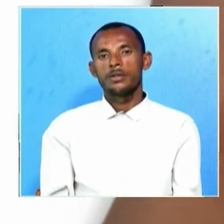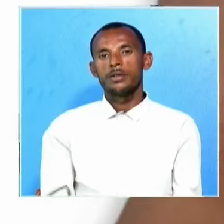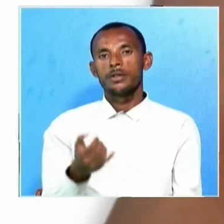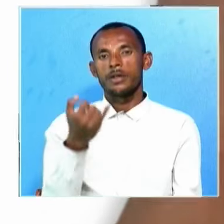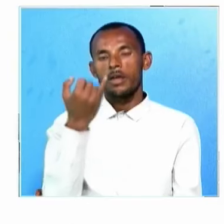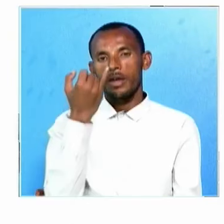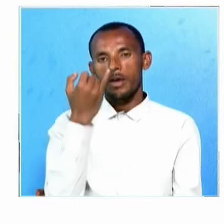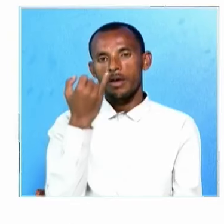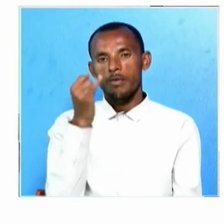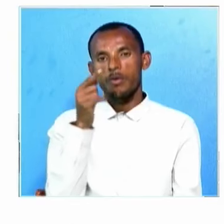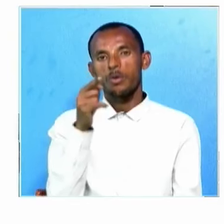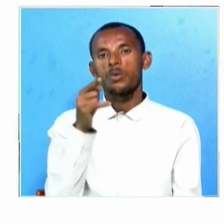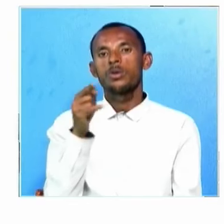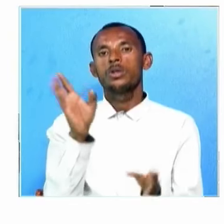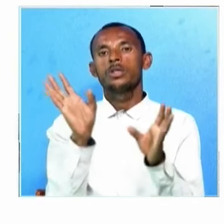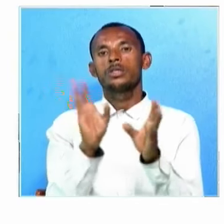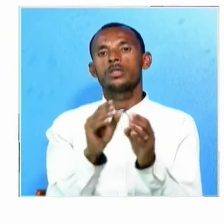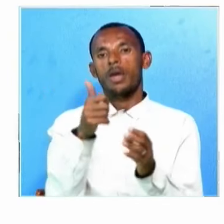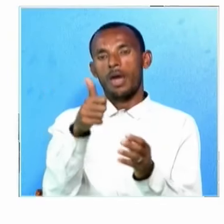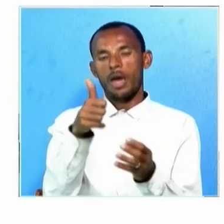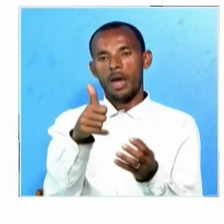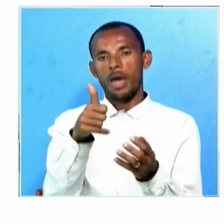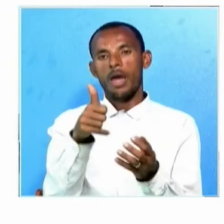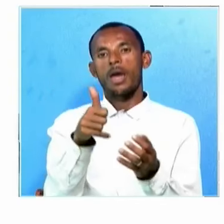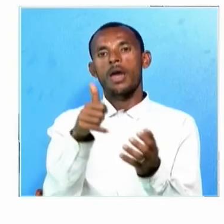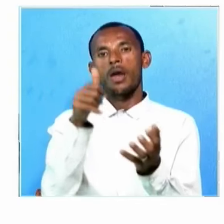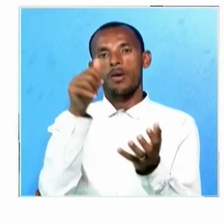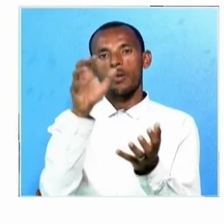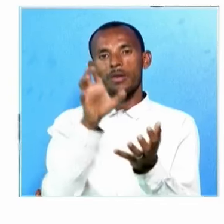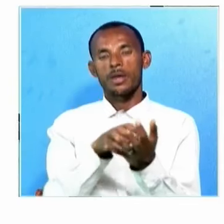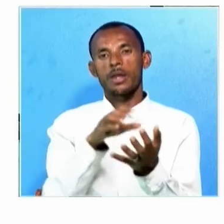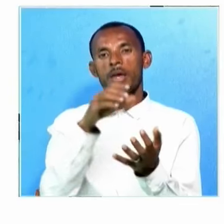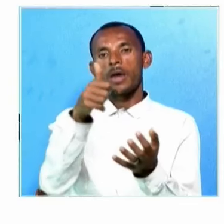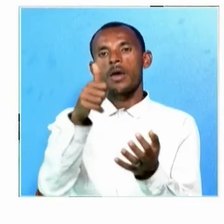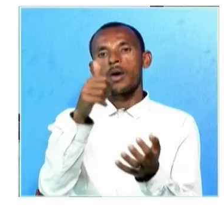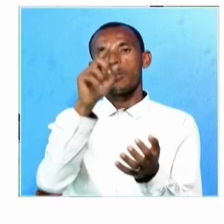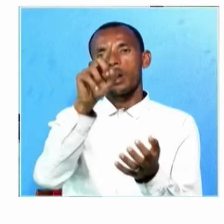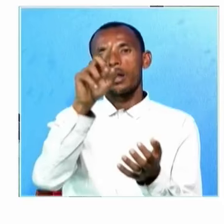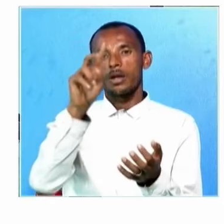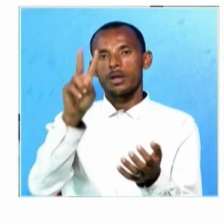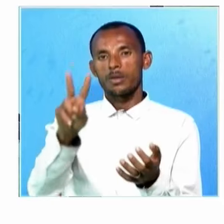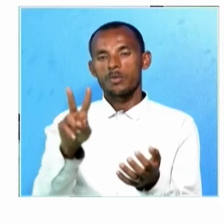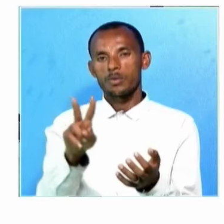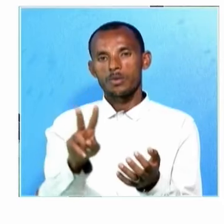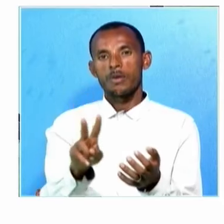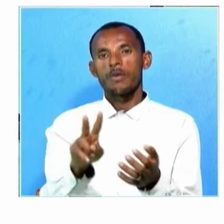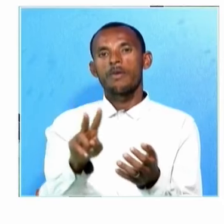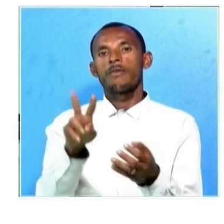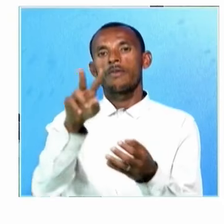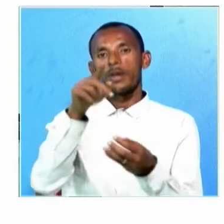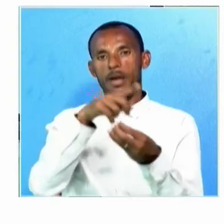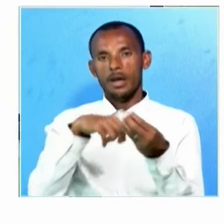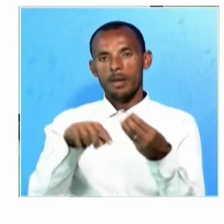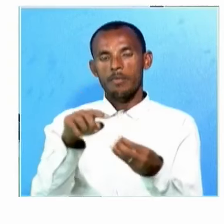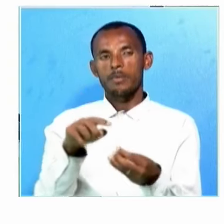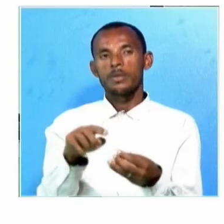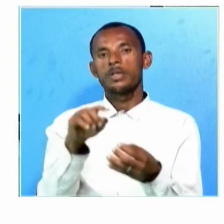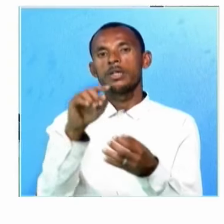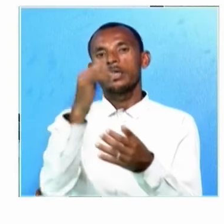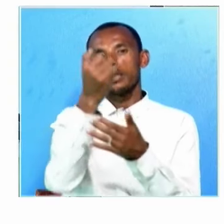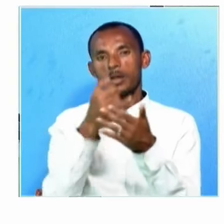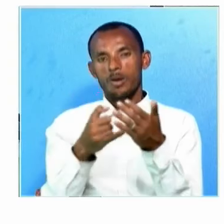If you have set A containing the elements 1, 2, to show this in a Venn diagram, simply just draw a